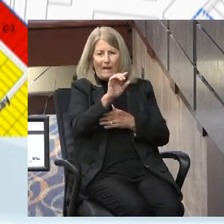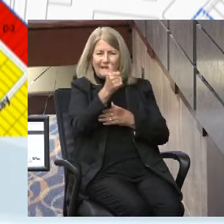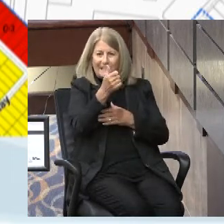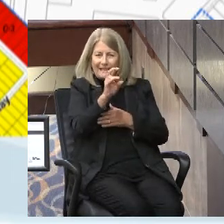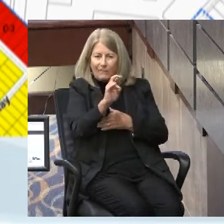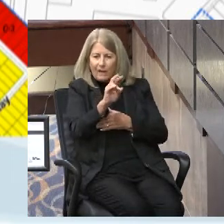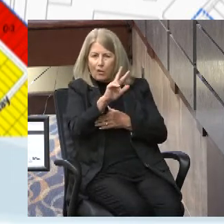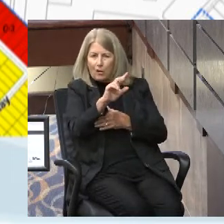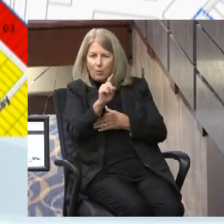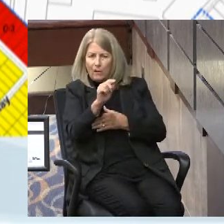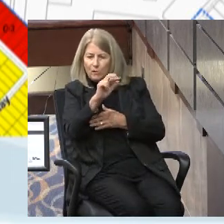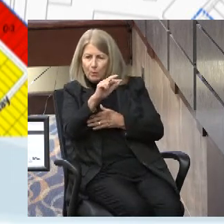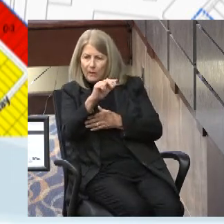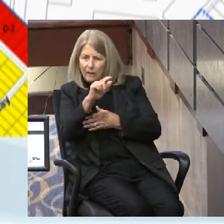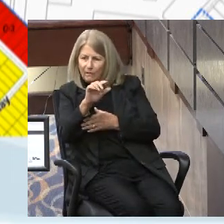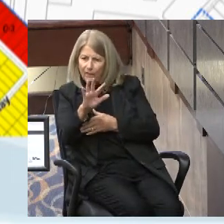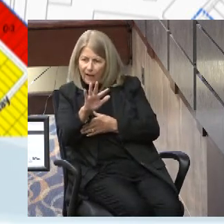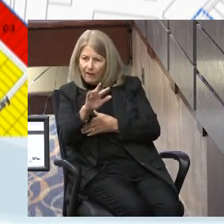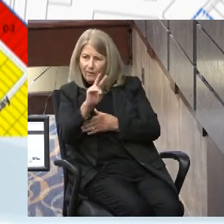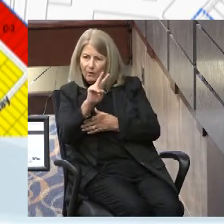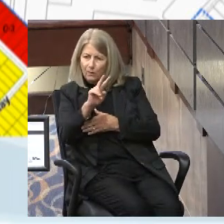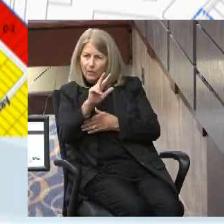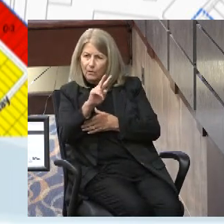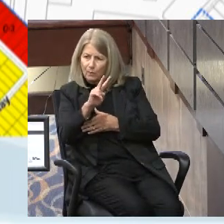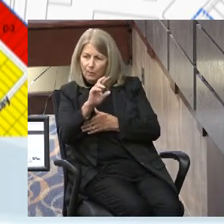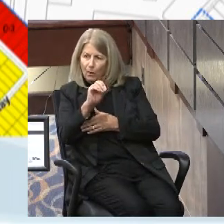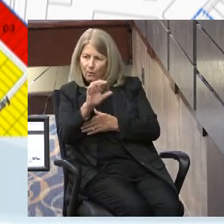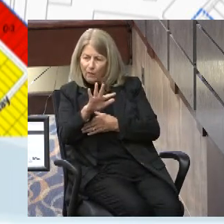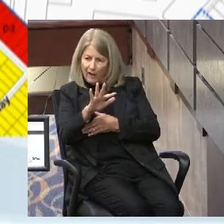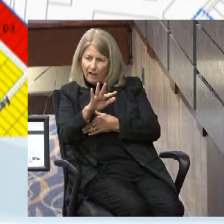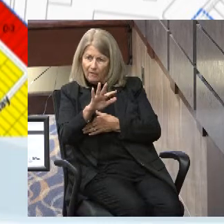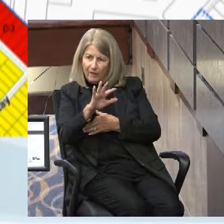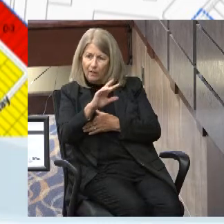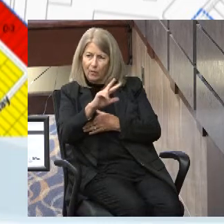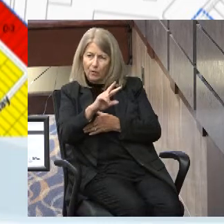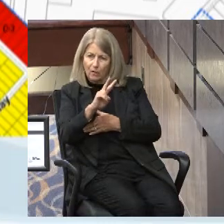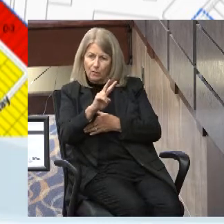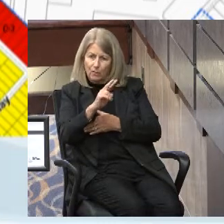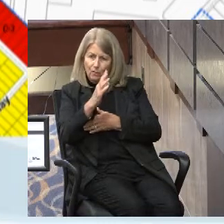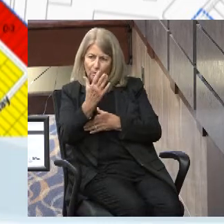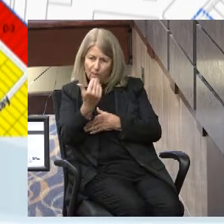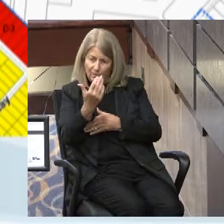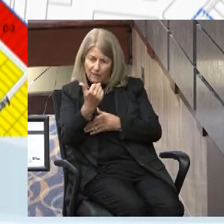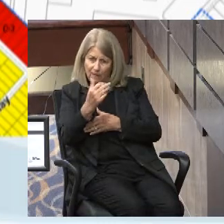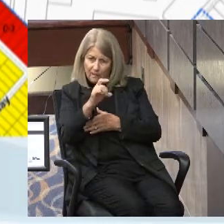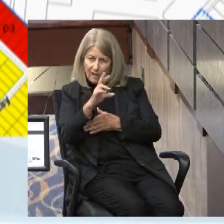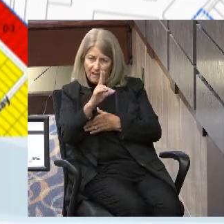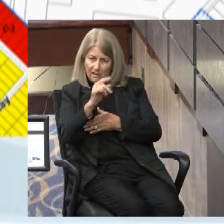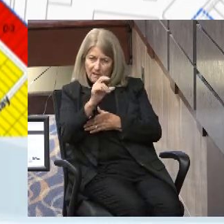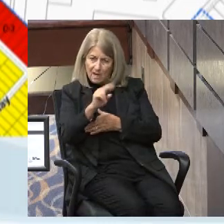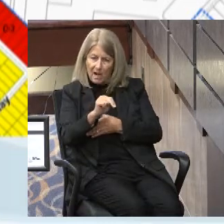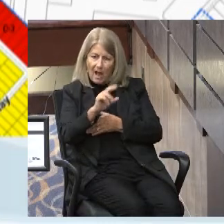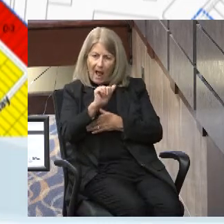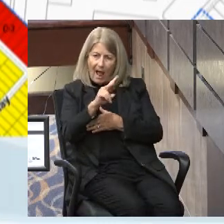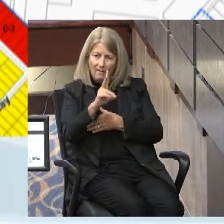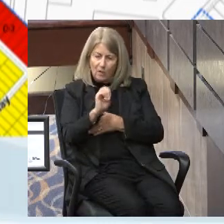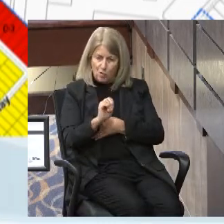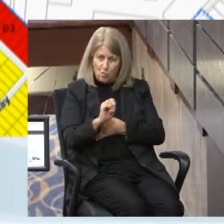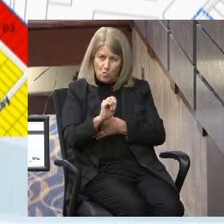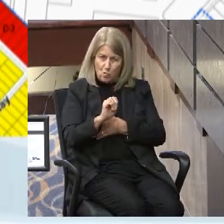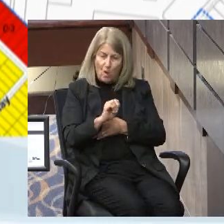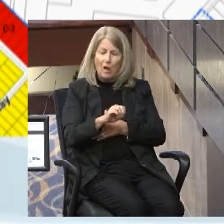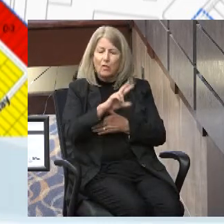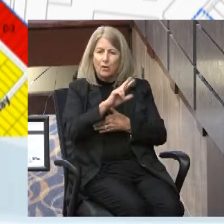3125, 3129, 3205, 3209, and 3215 Dutton Avenue, 3301